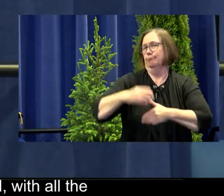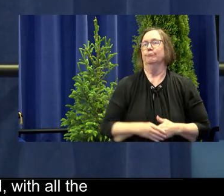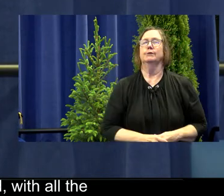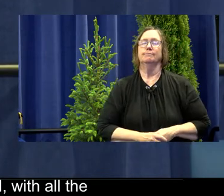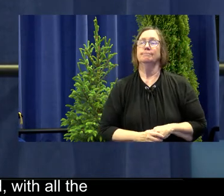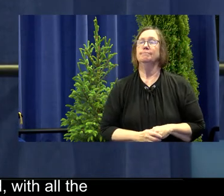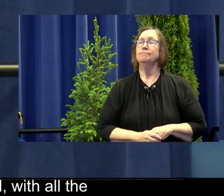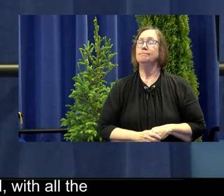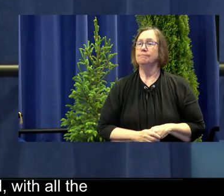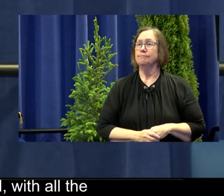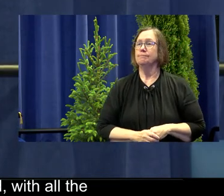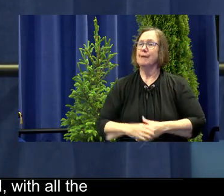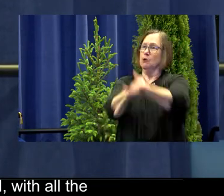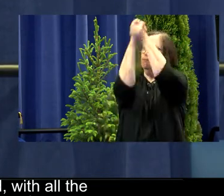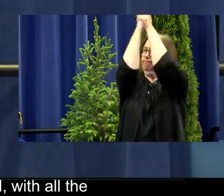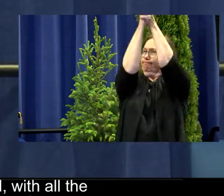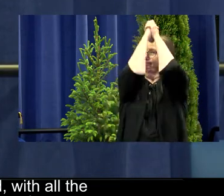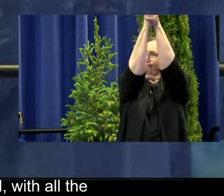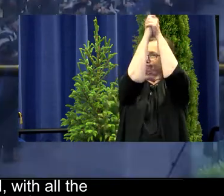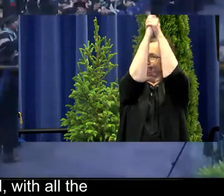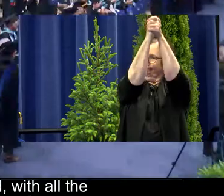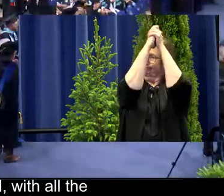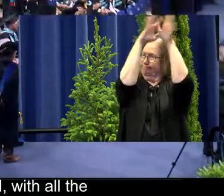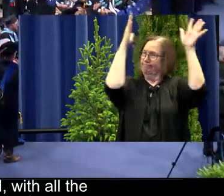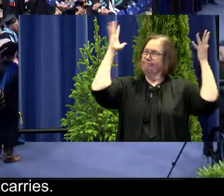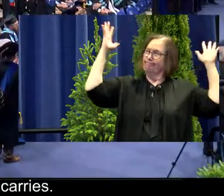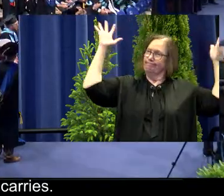carries. Congratulations.